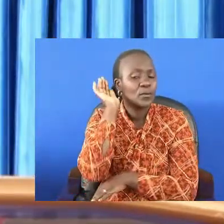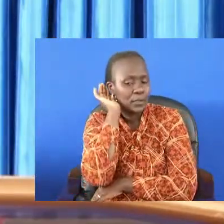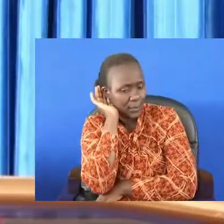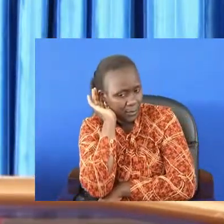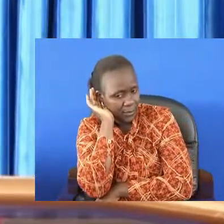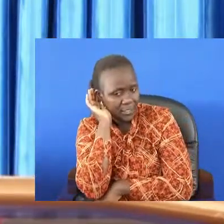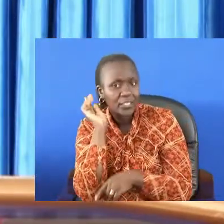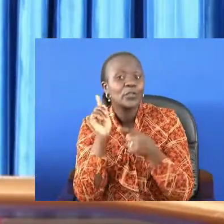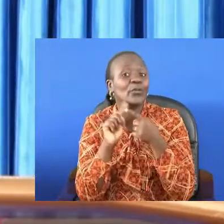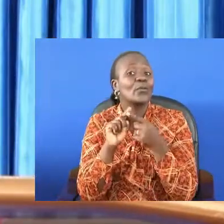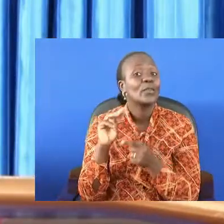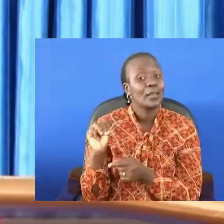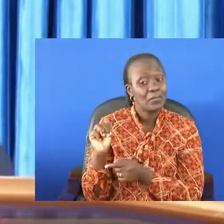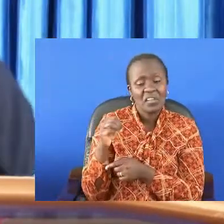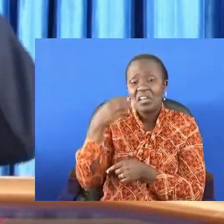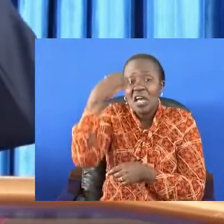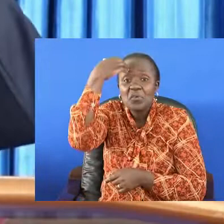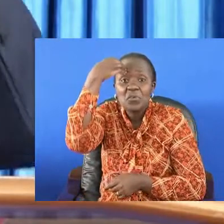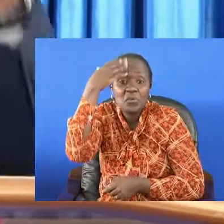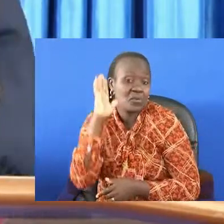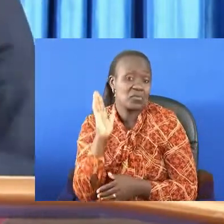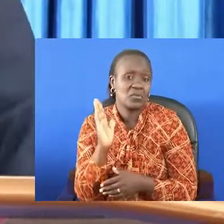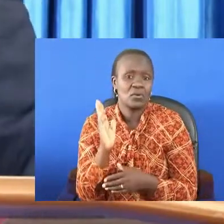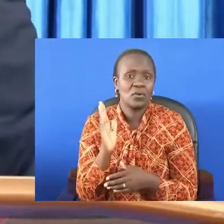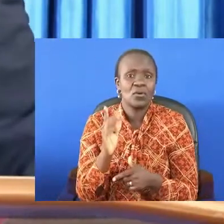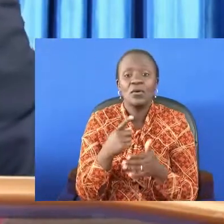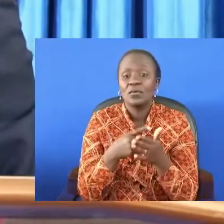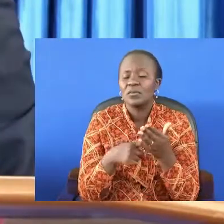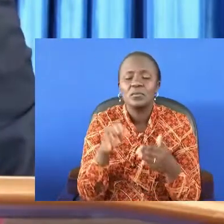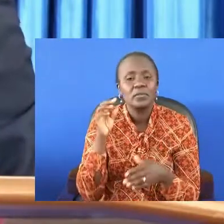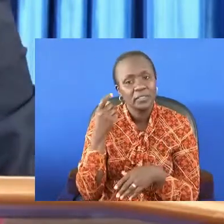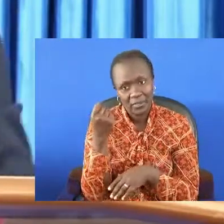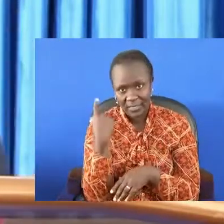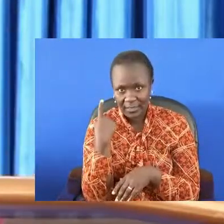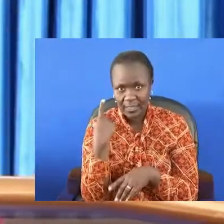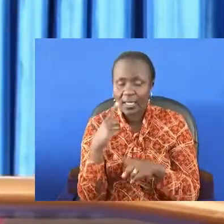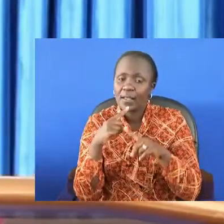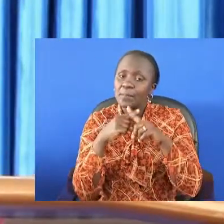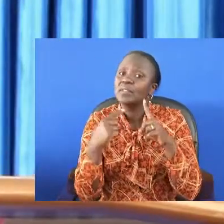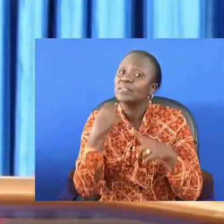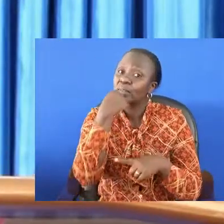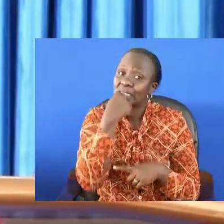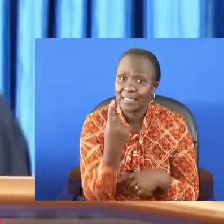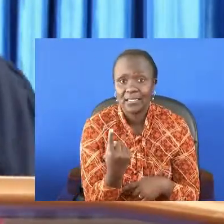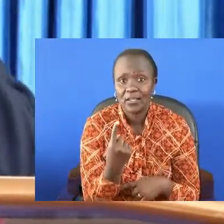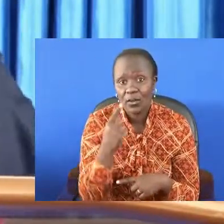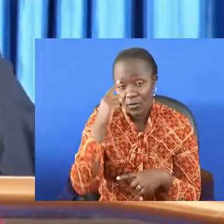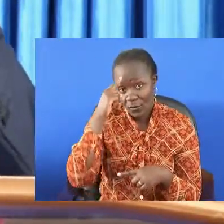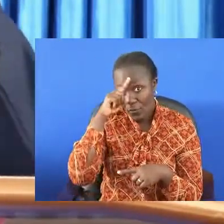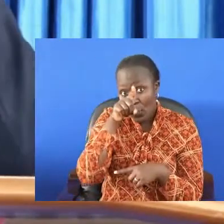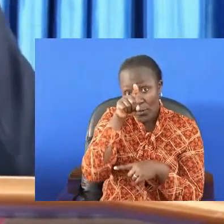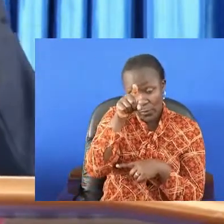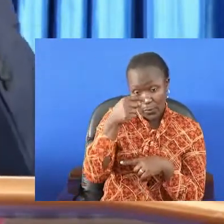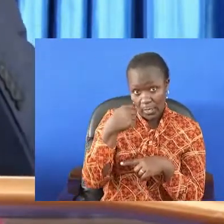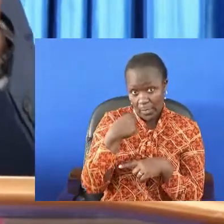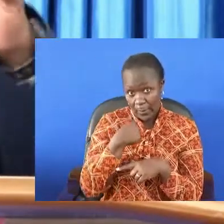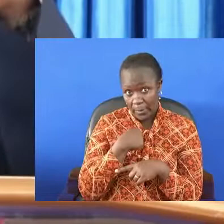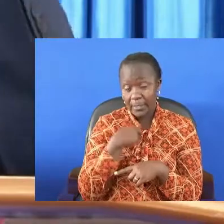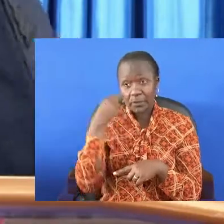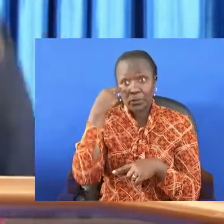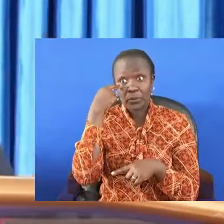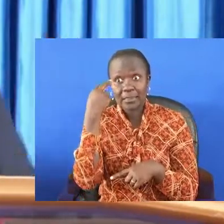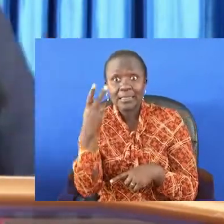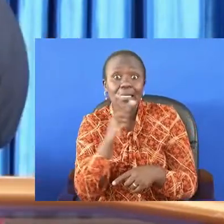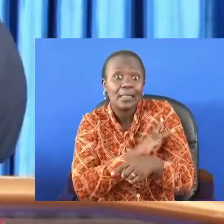listening to them. I don't know what you make out of that, but I want to say this. For you to see